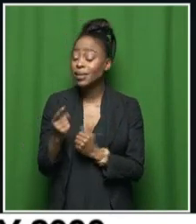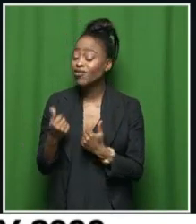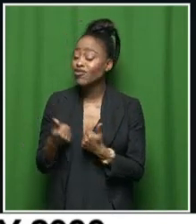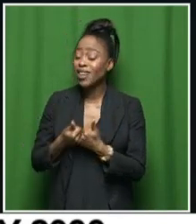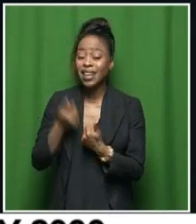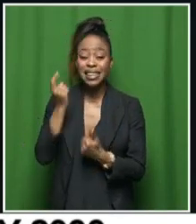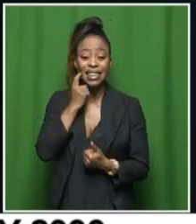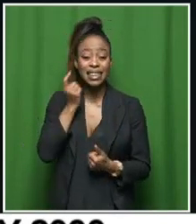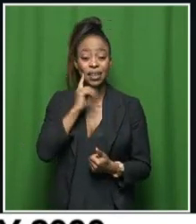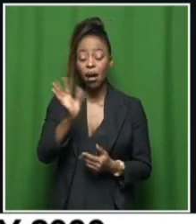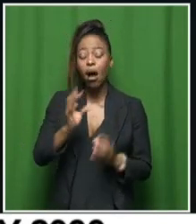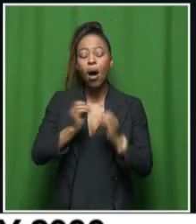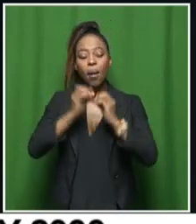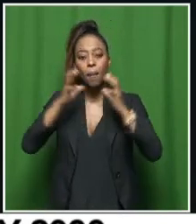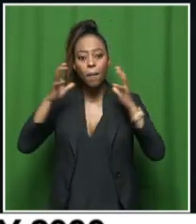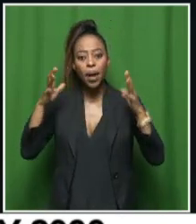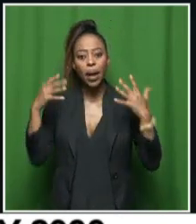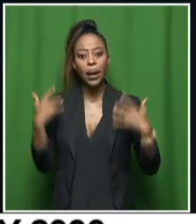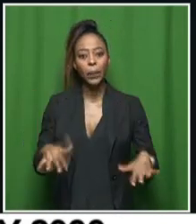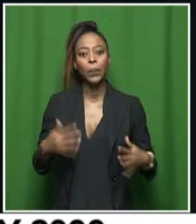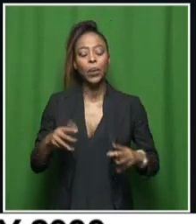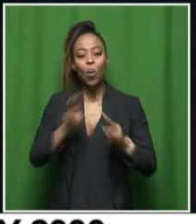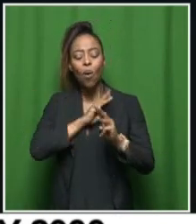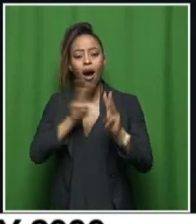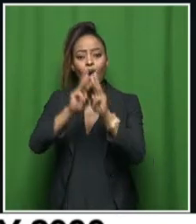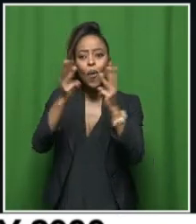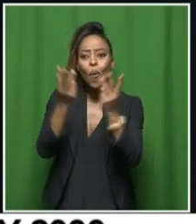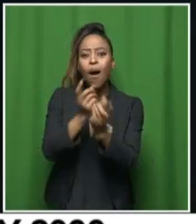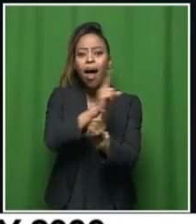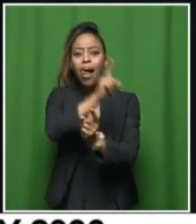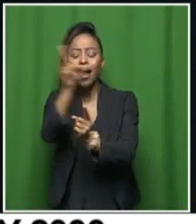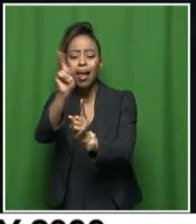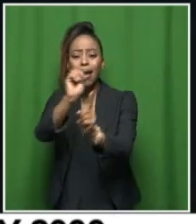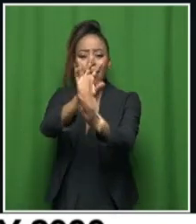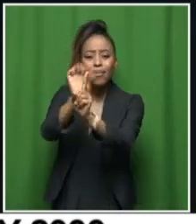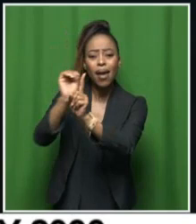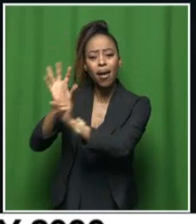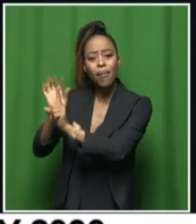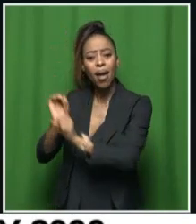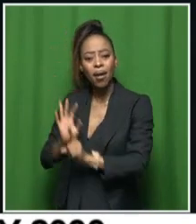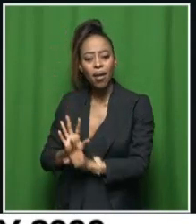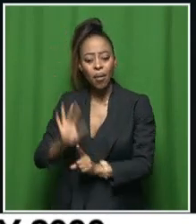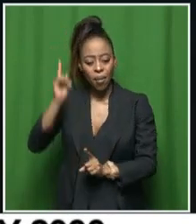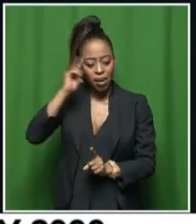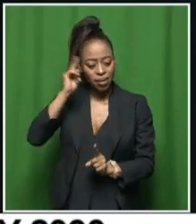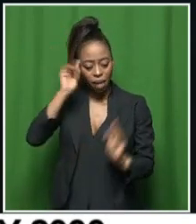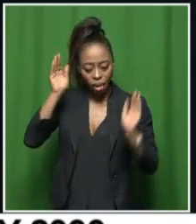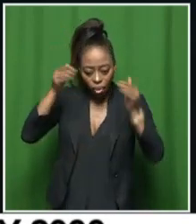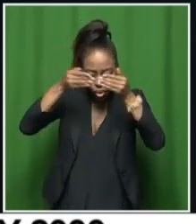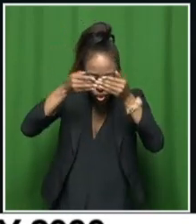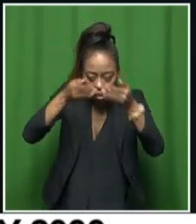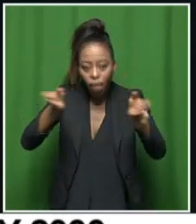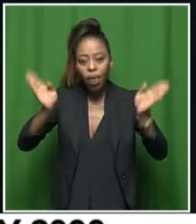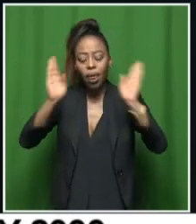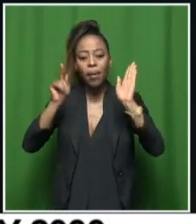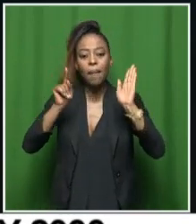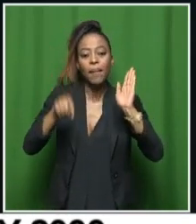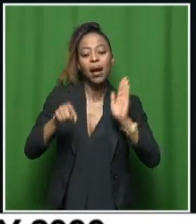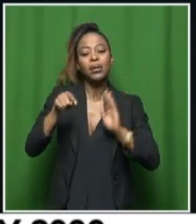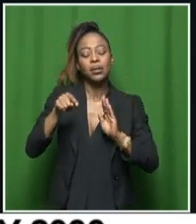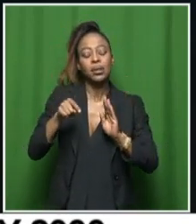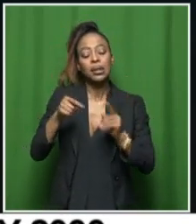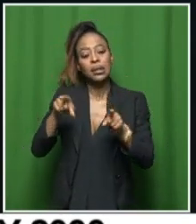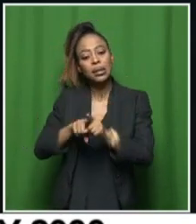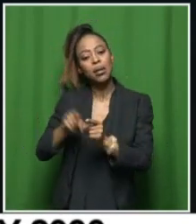facing the world, and we need to really think innovatively. We need to think outside the box. We also have a project